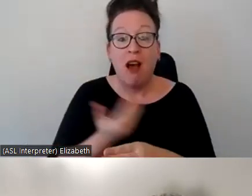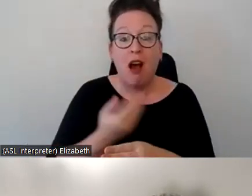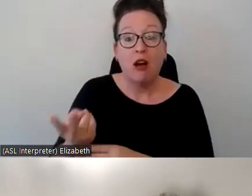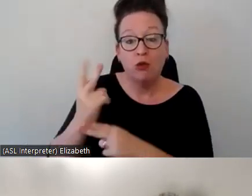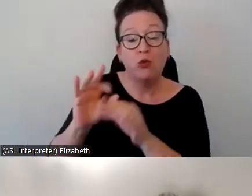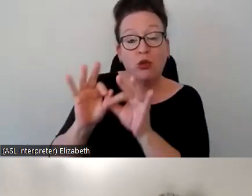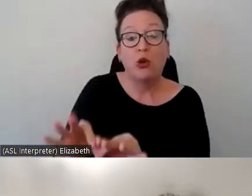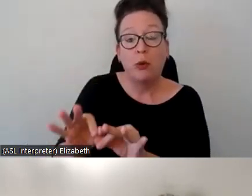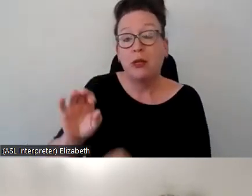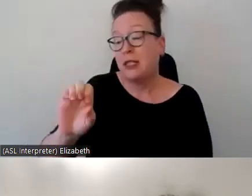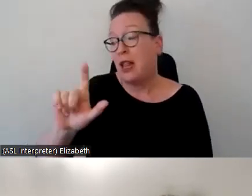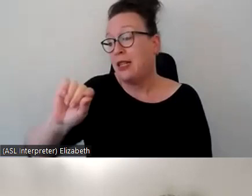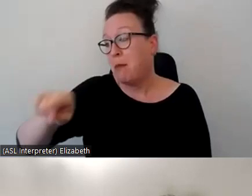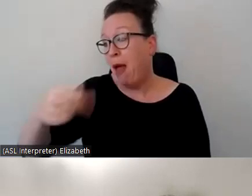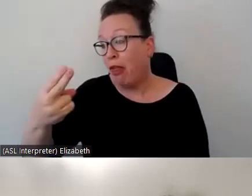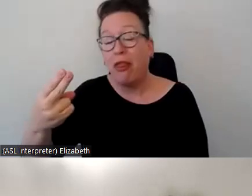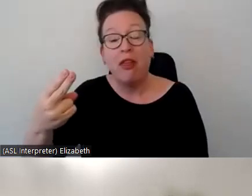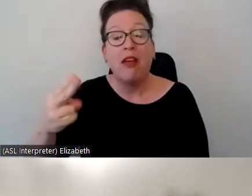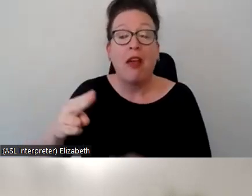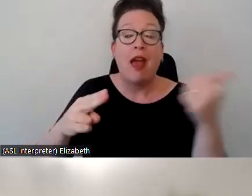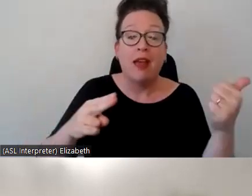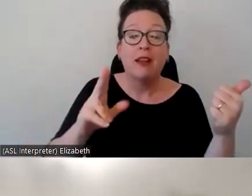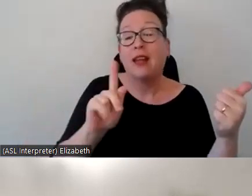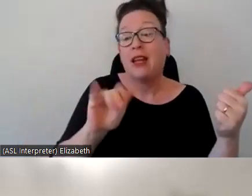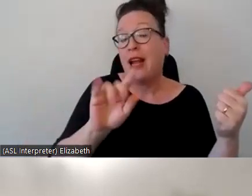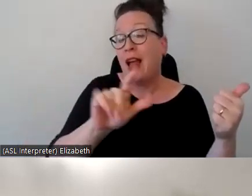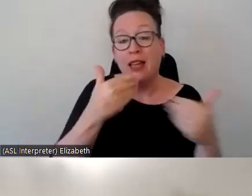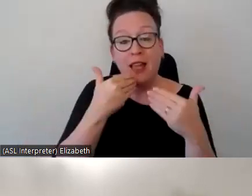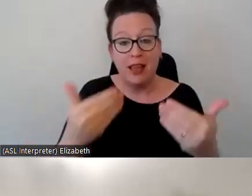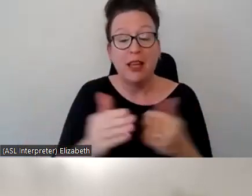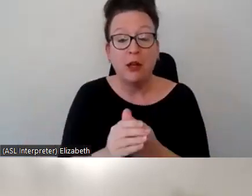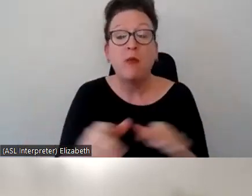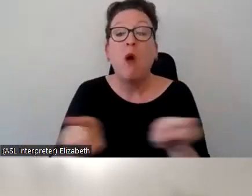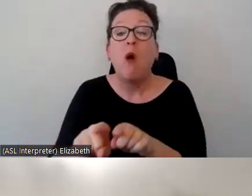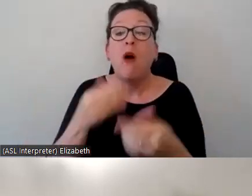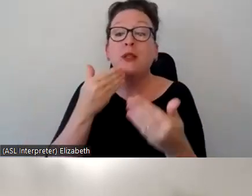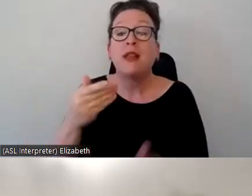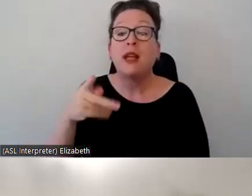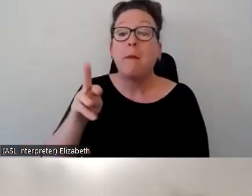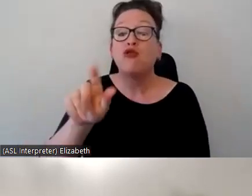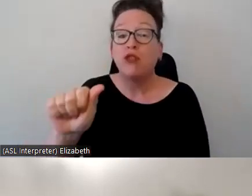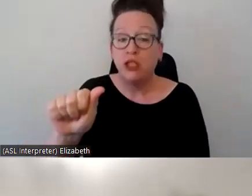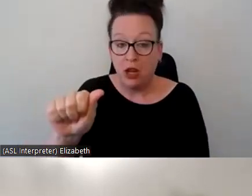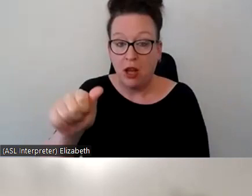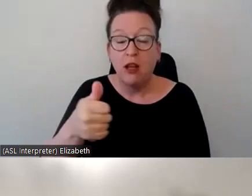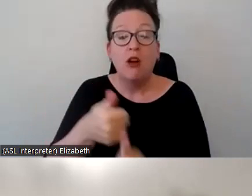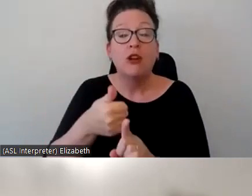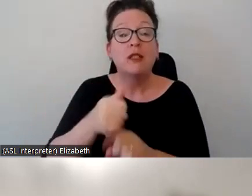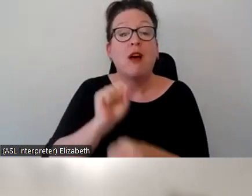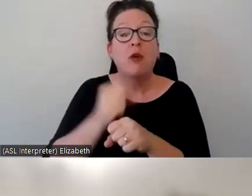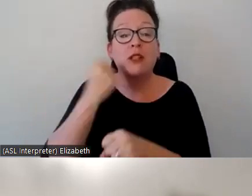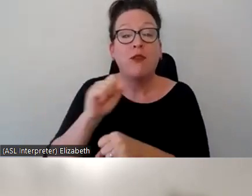American Sign Language interpreter. So thank you, Elizabeth, as well as Patricia, who also works for the Federation